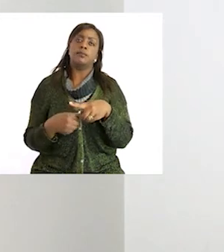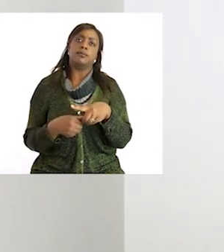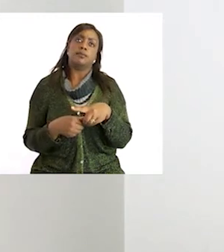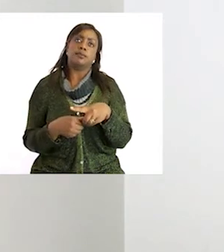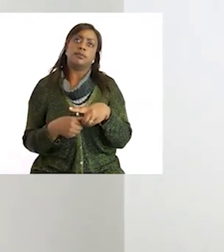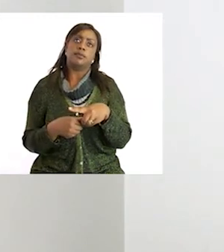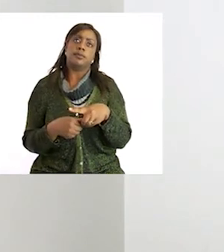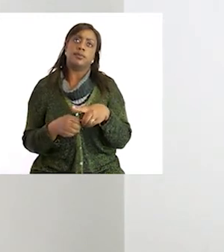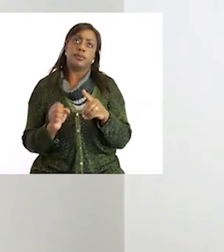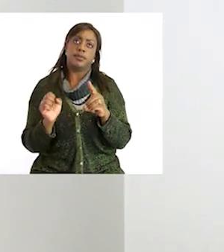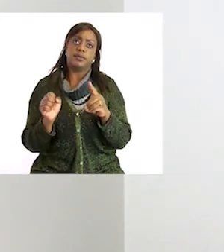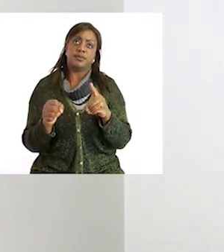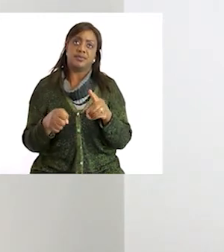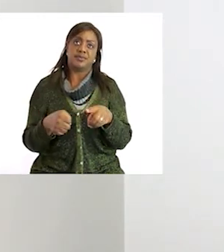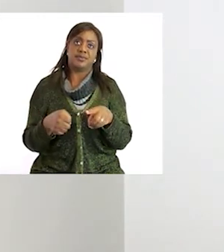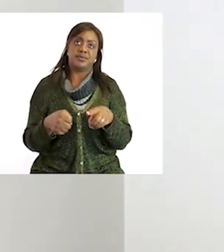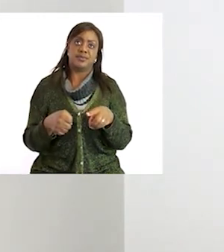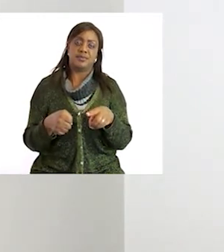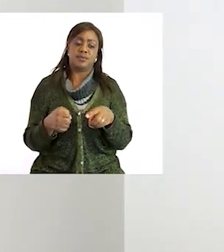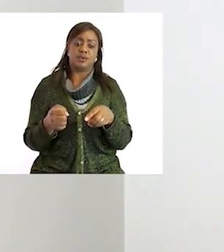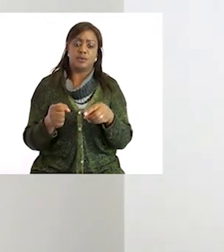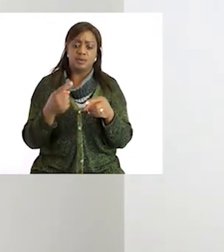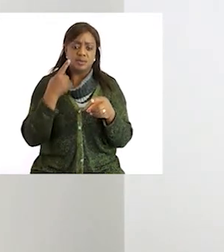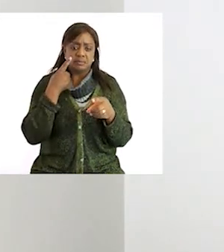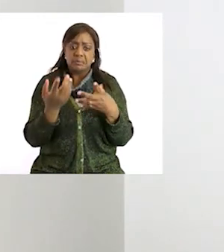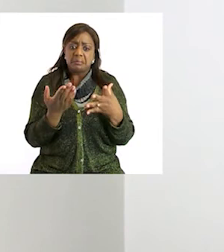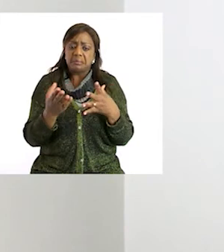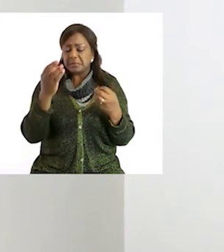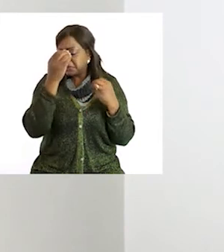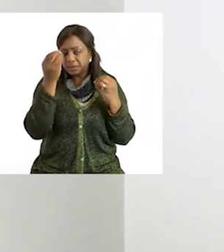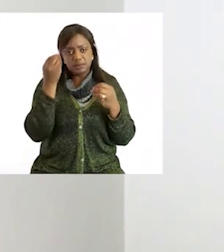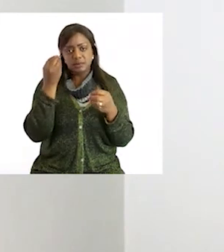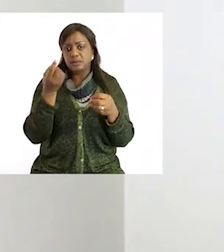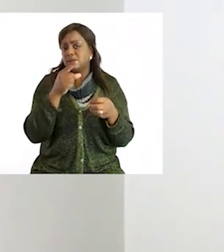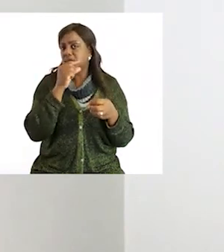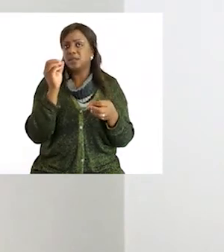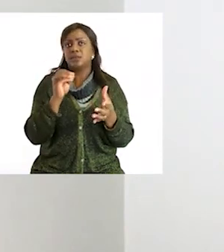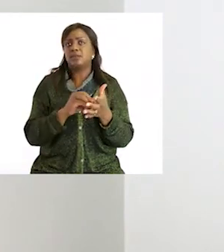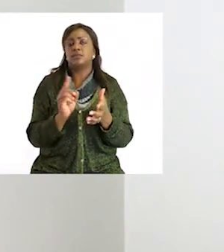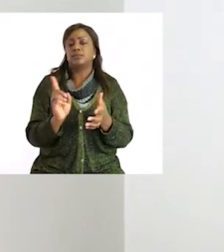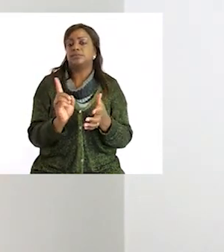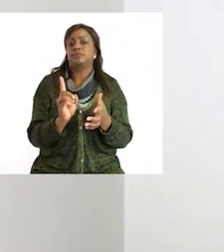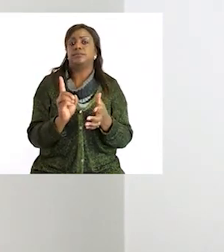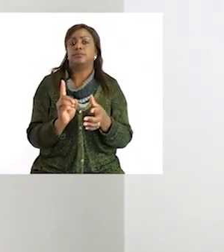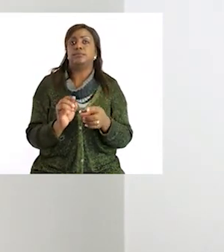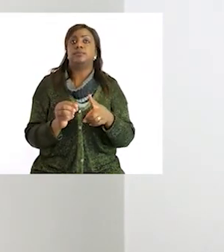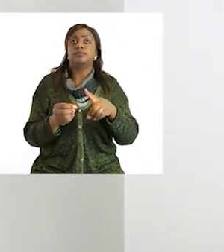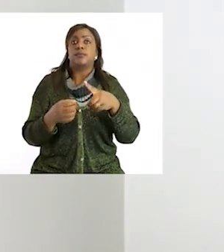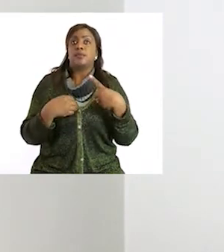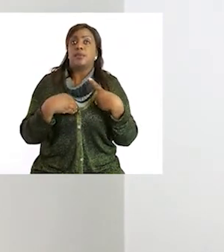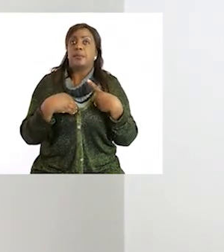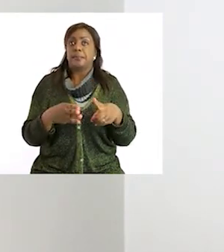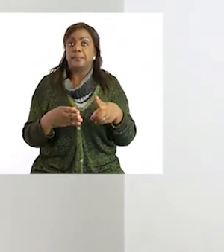organ can actually look a little bit complicated when it comes to labeling it or following its structure. You have